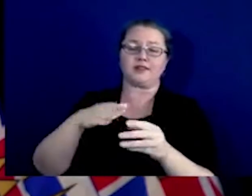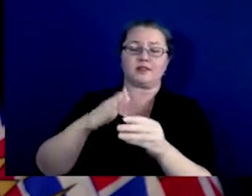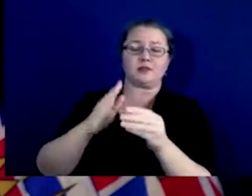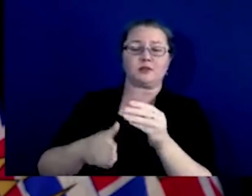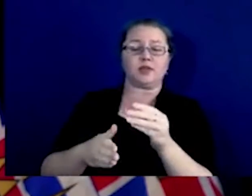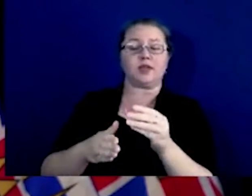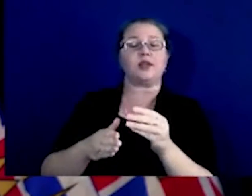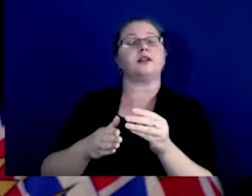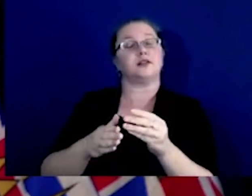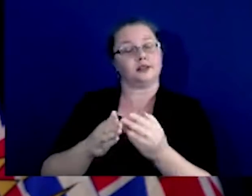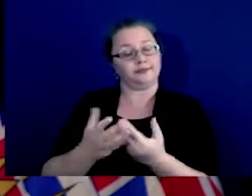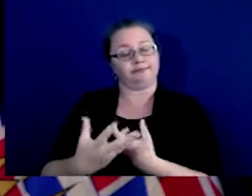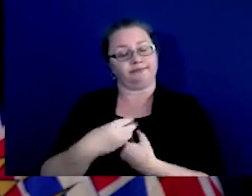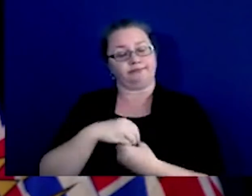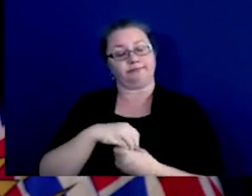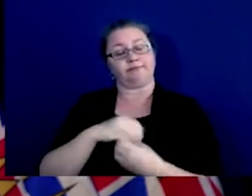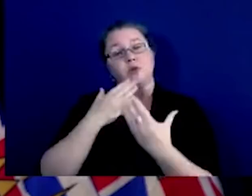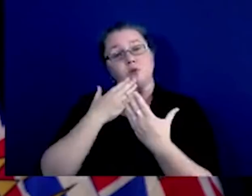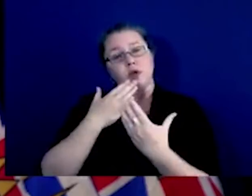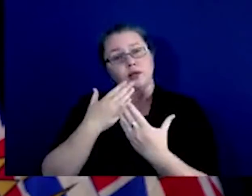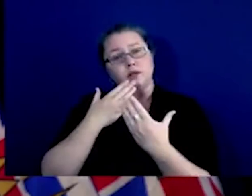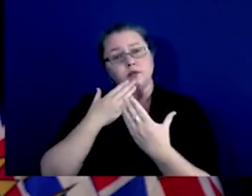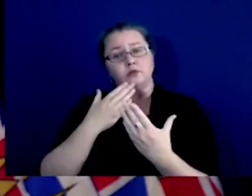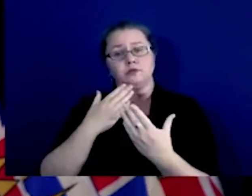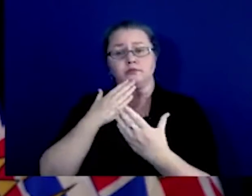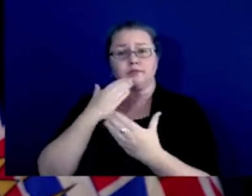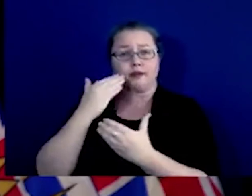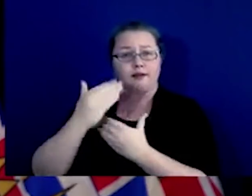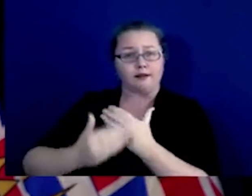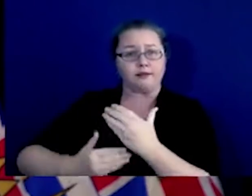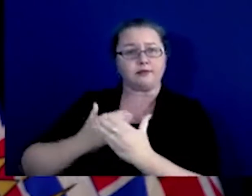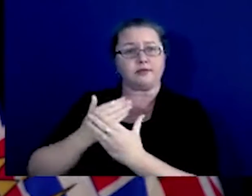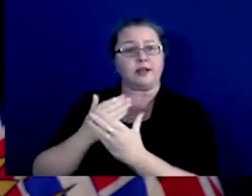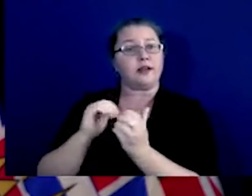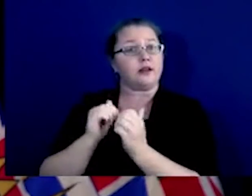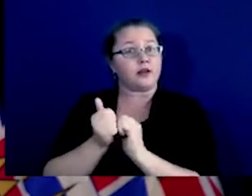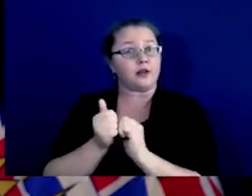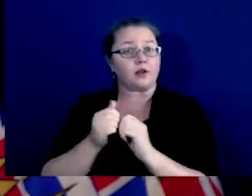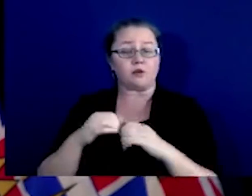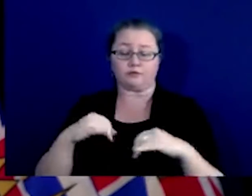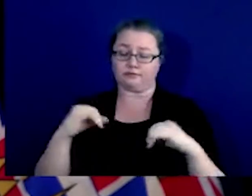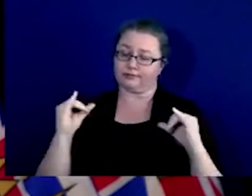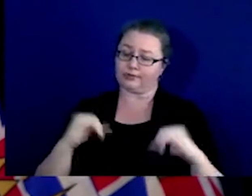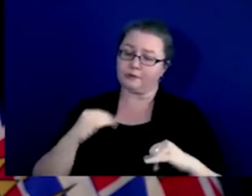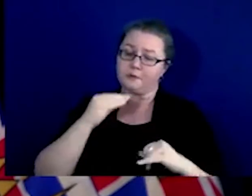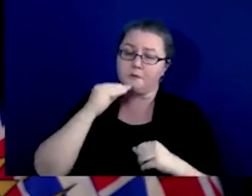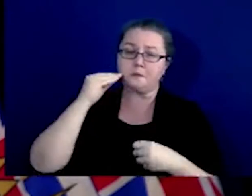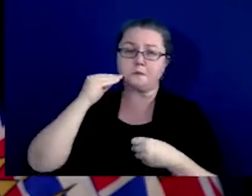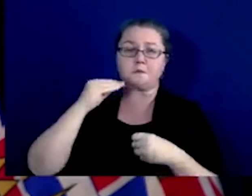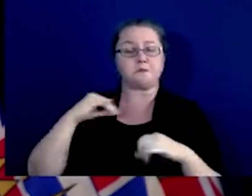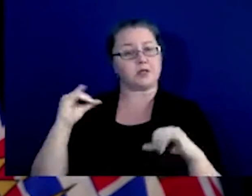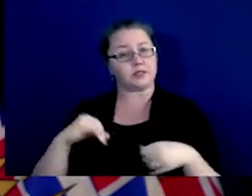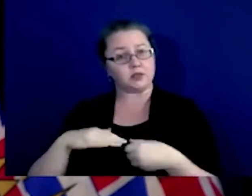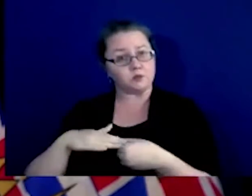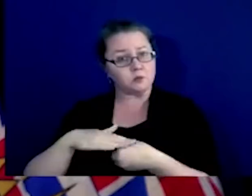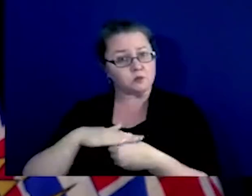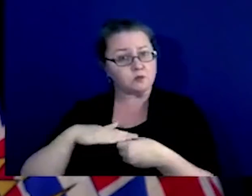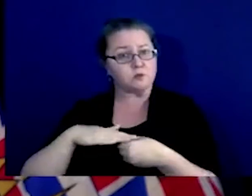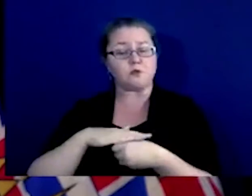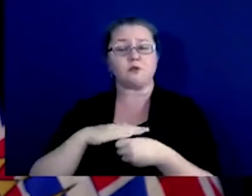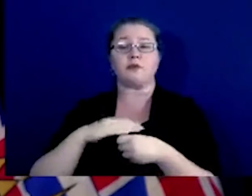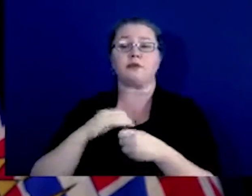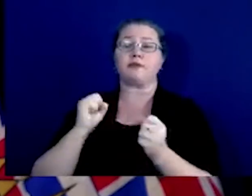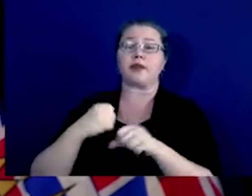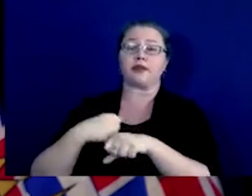thanks and continue to find new and safe ways to support each other and show we care. Support your family by keeping your